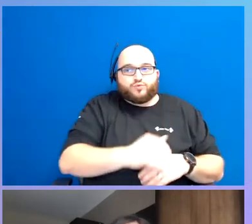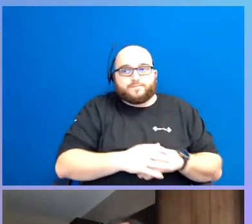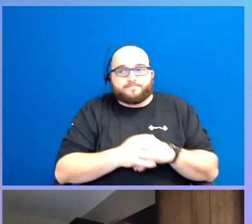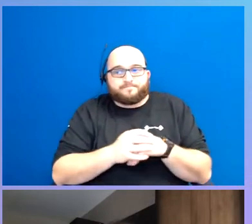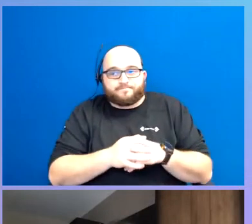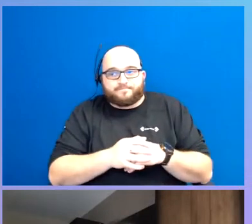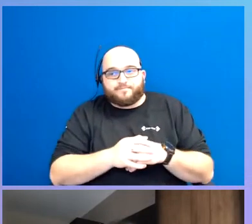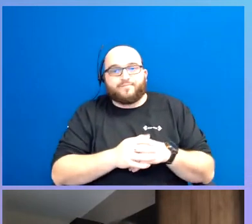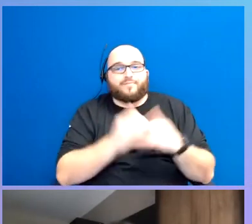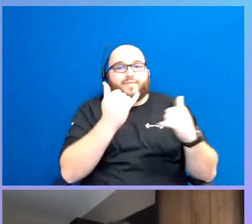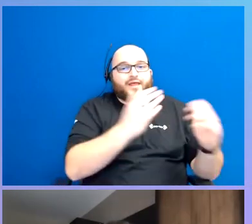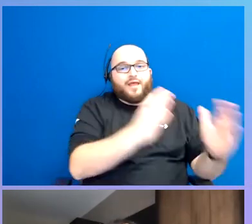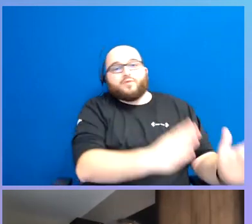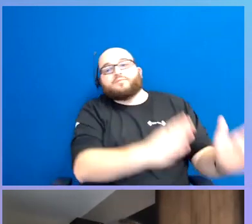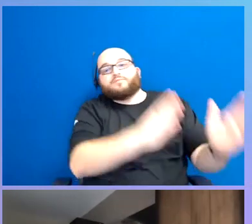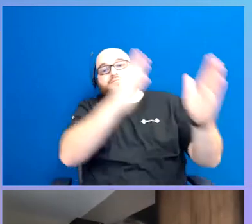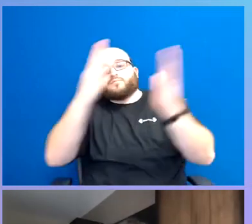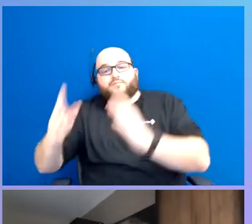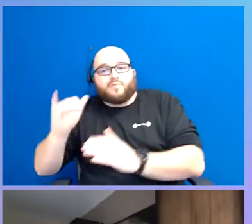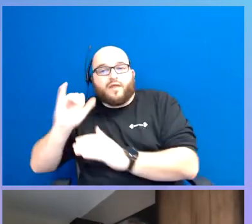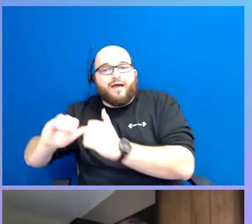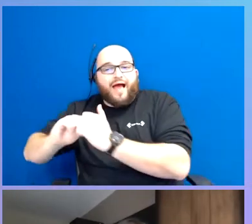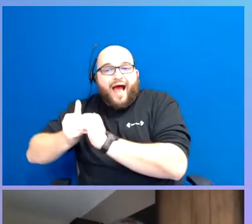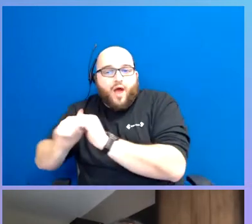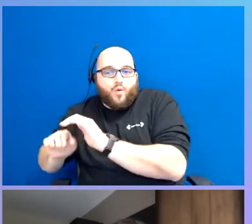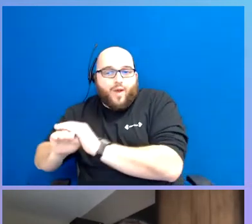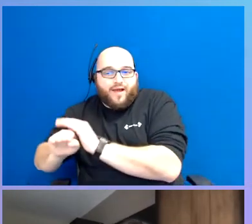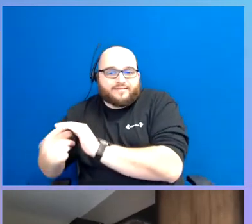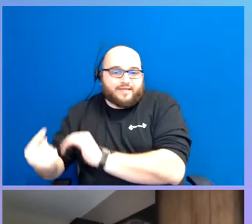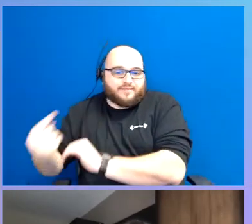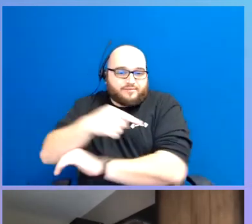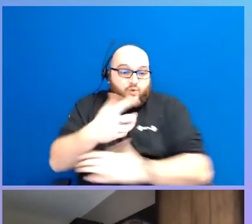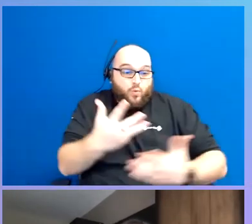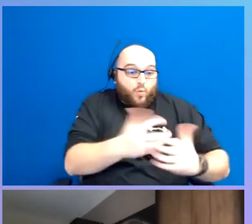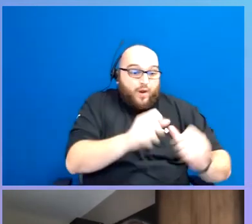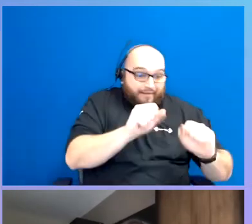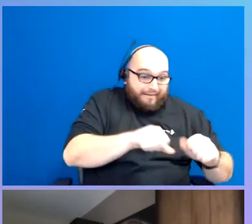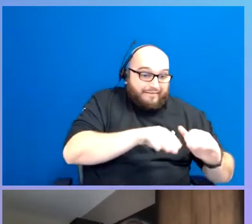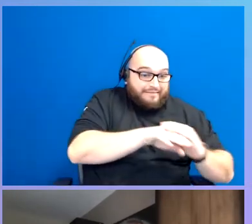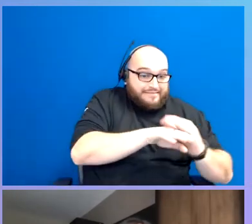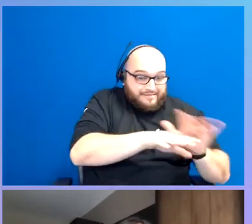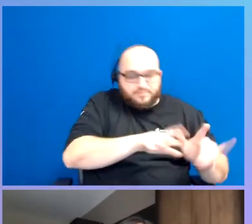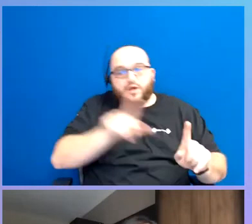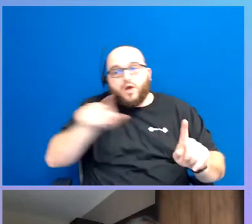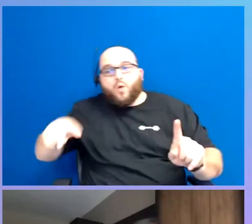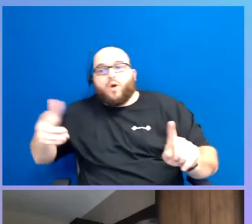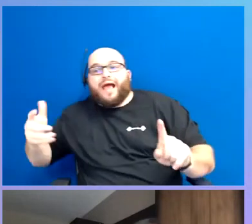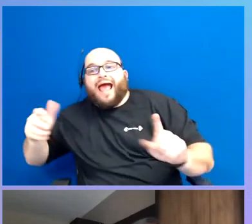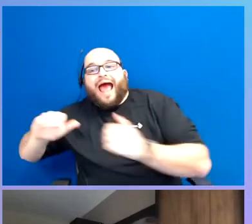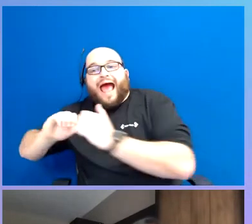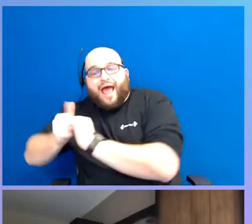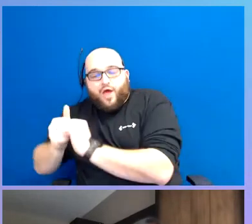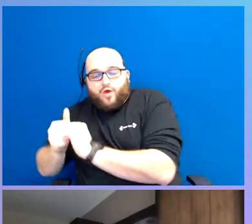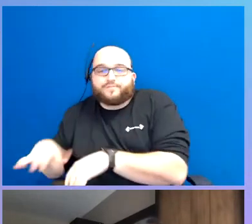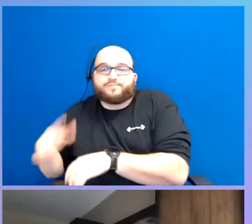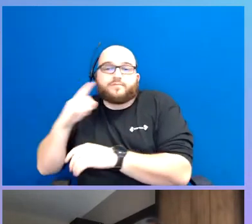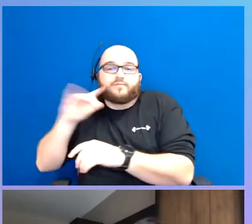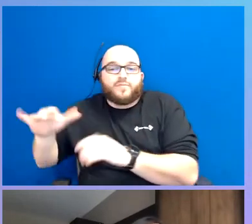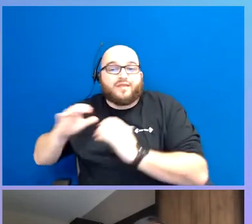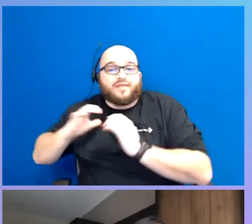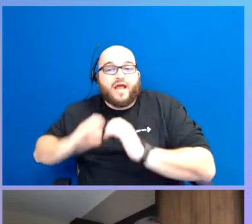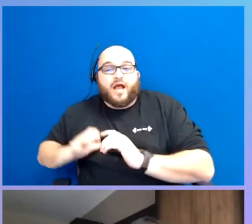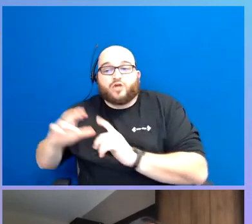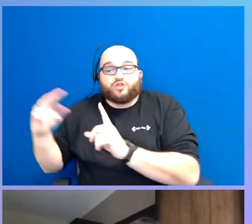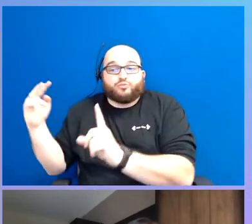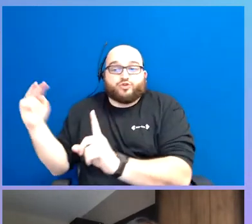I'll switch over to the platform side now. So from a platform perspective, on the customer-facing side,